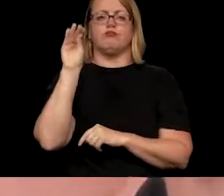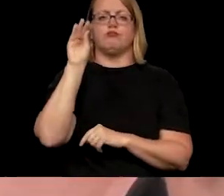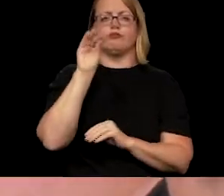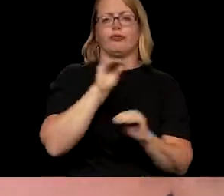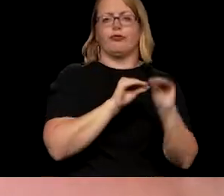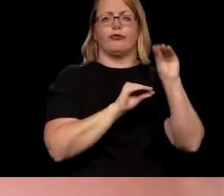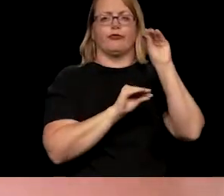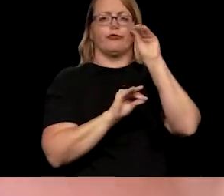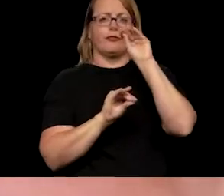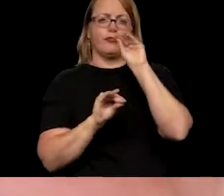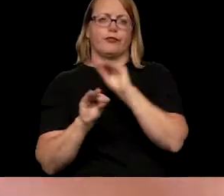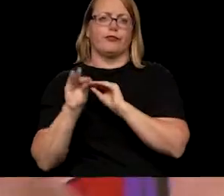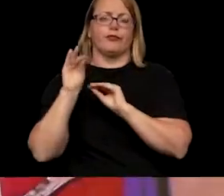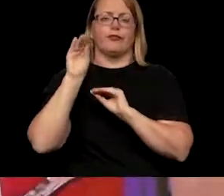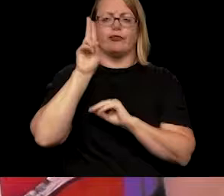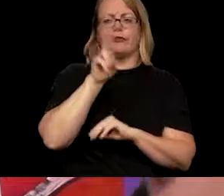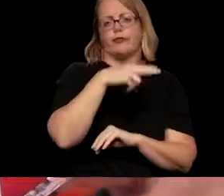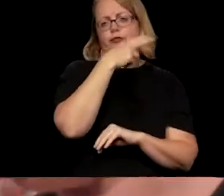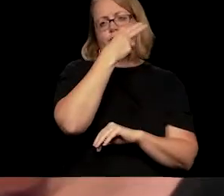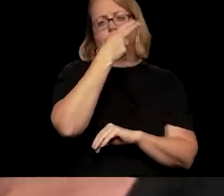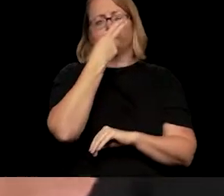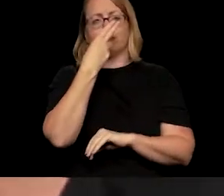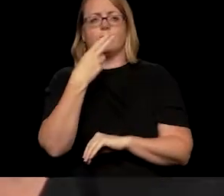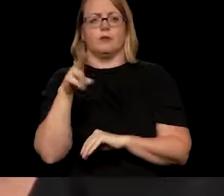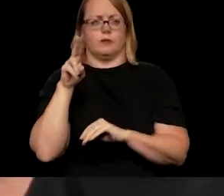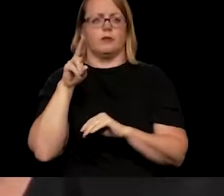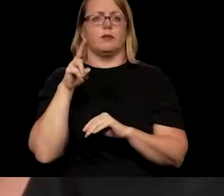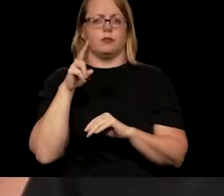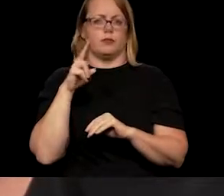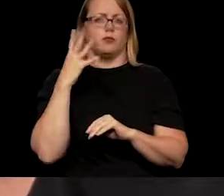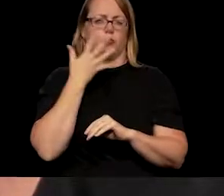these little blobs of paint.